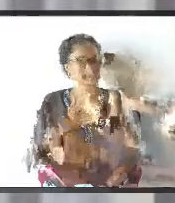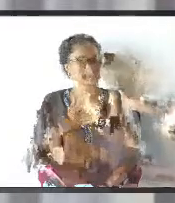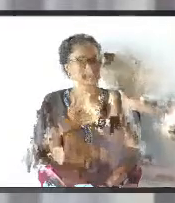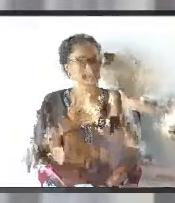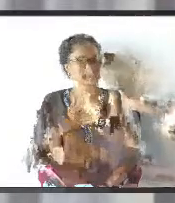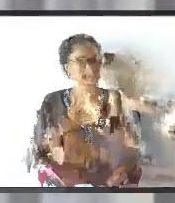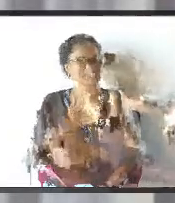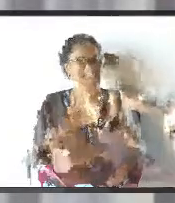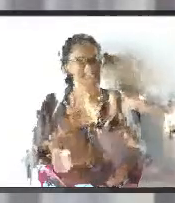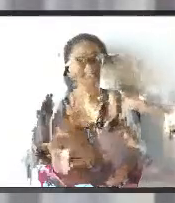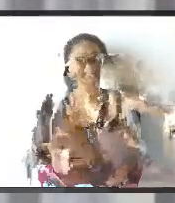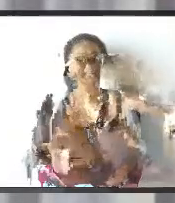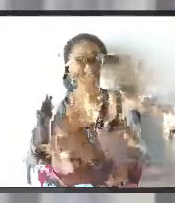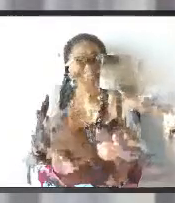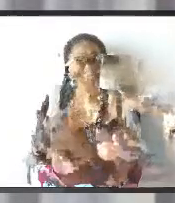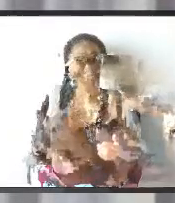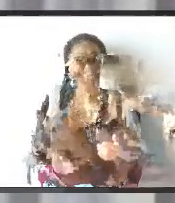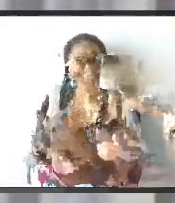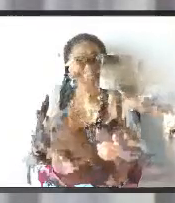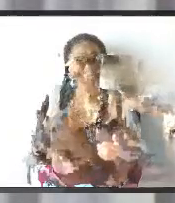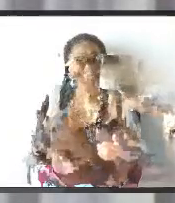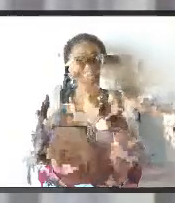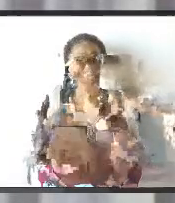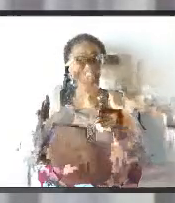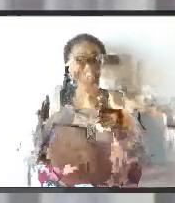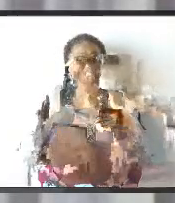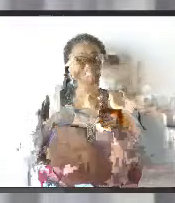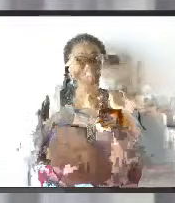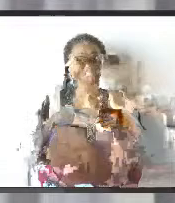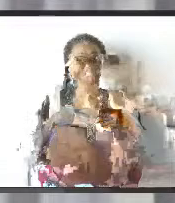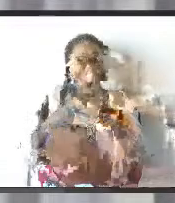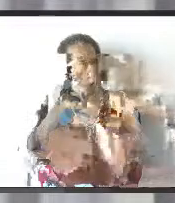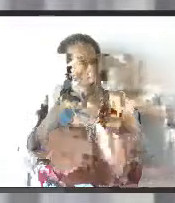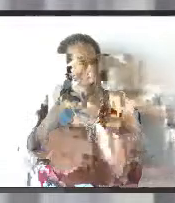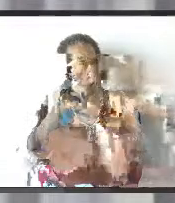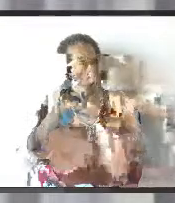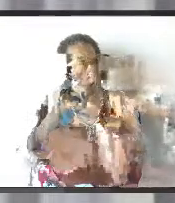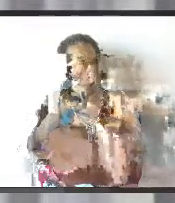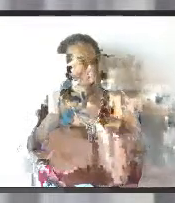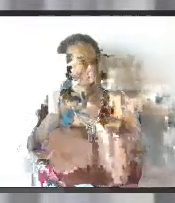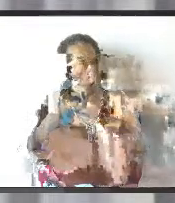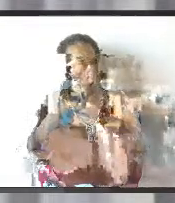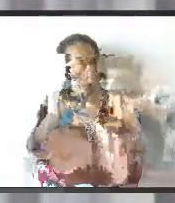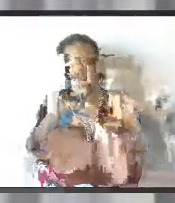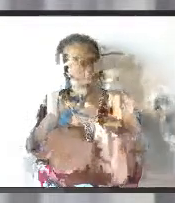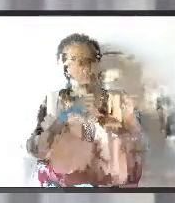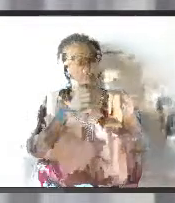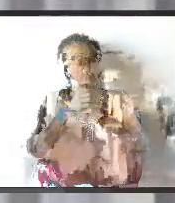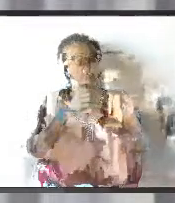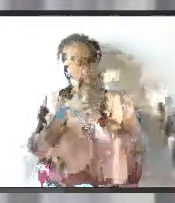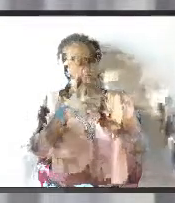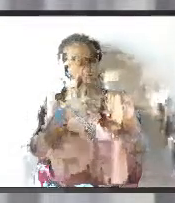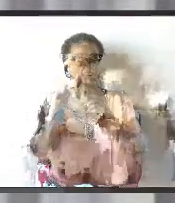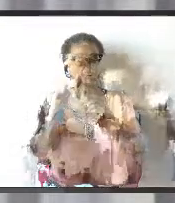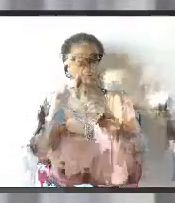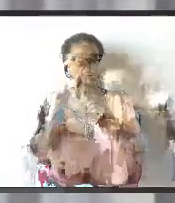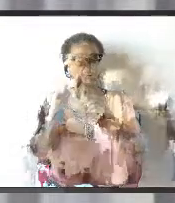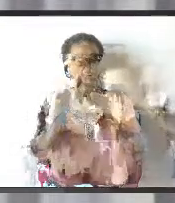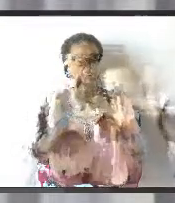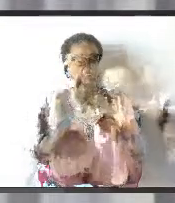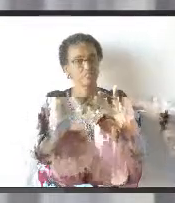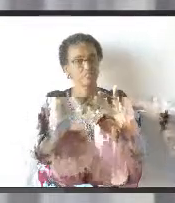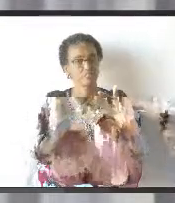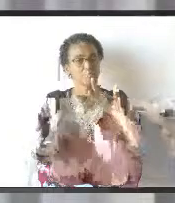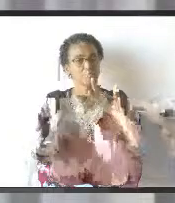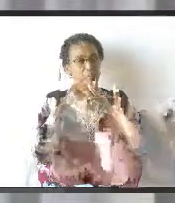have you. And please let us know these things so we can highlight it as well. A couple of notices here. Continue to keep in mind the sign